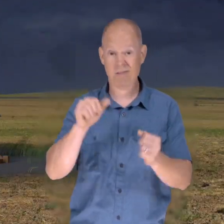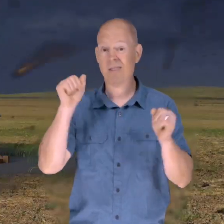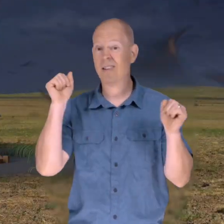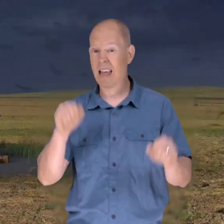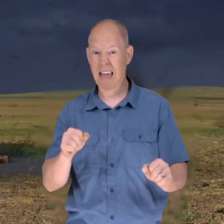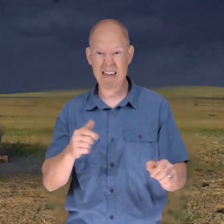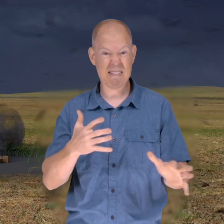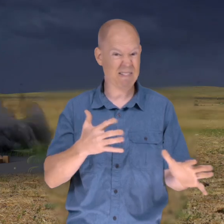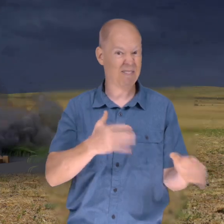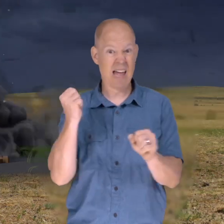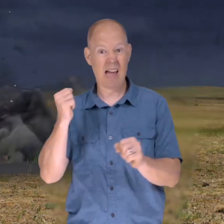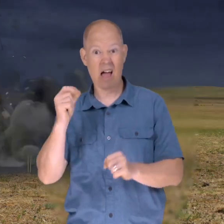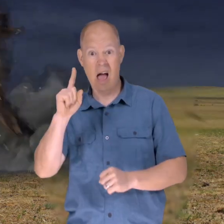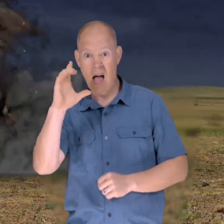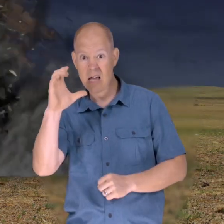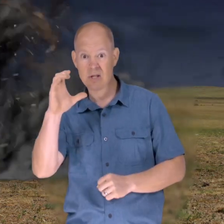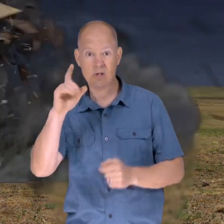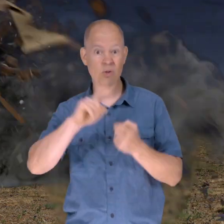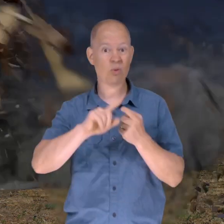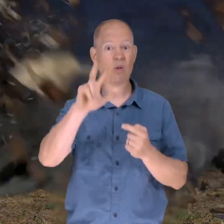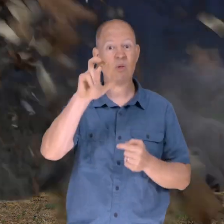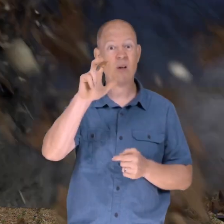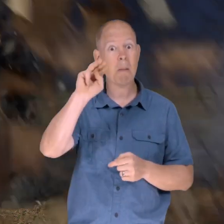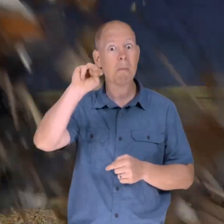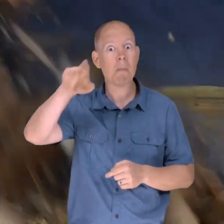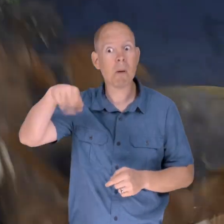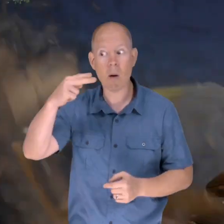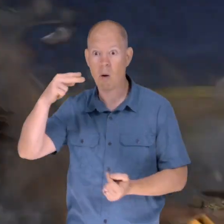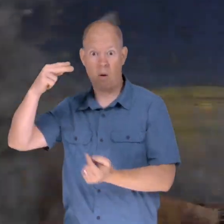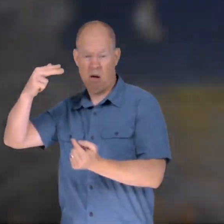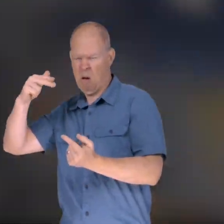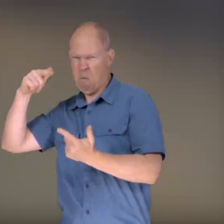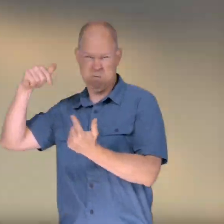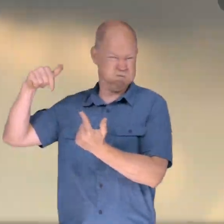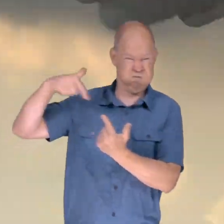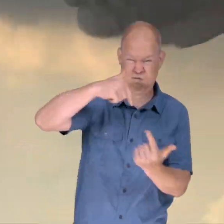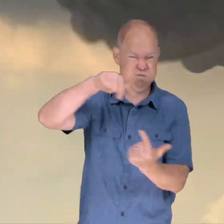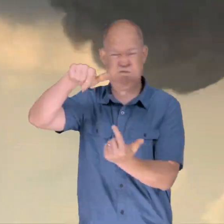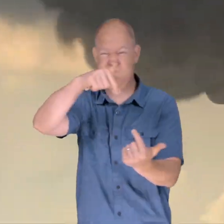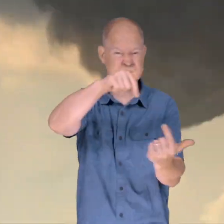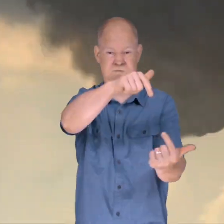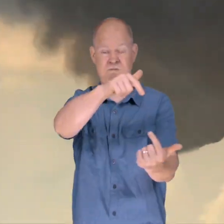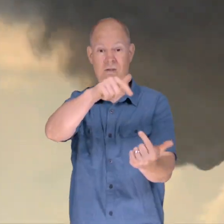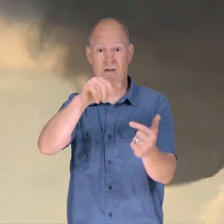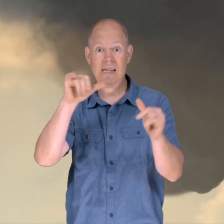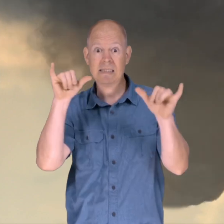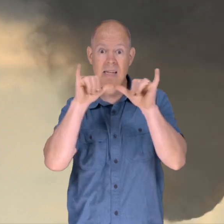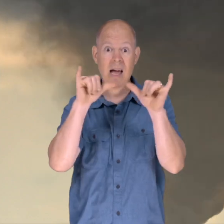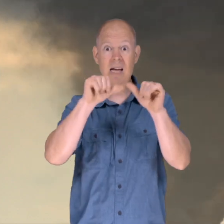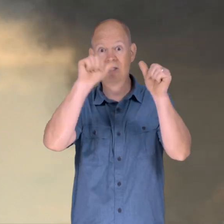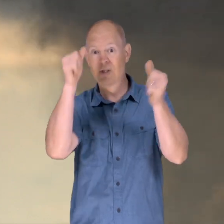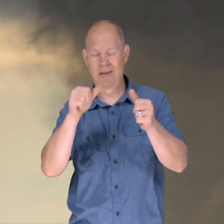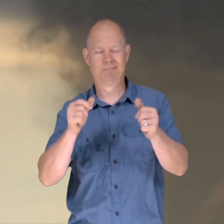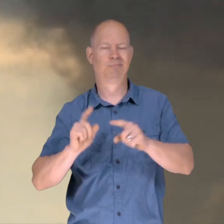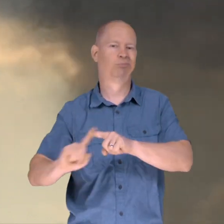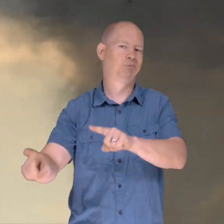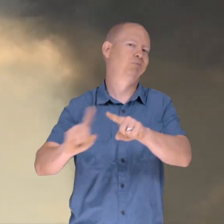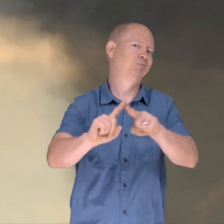with wind speeds from 100 to 300 miles per hour. There are many shapes and sizes,